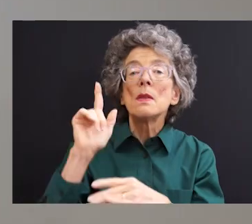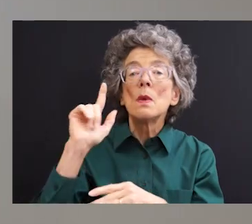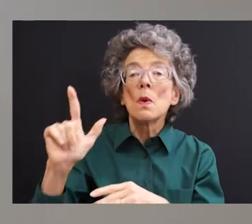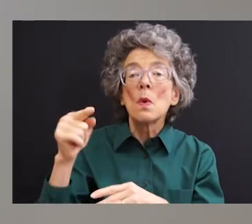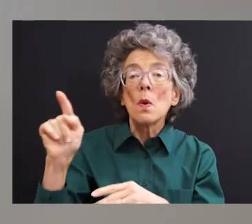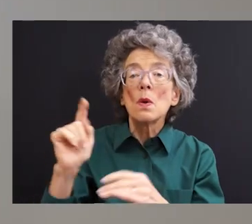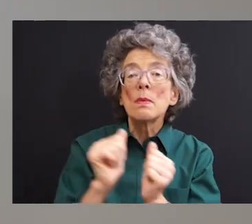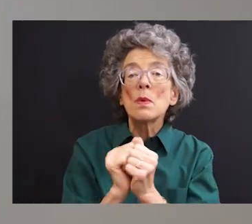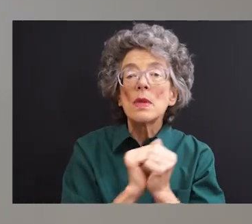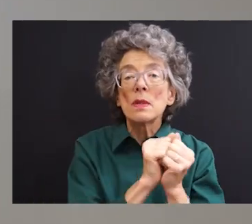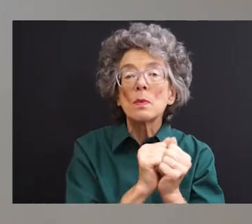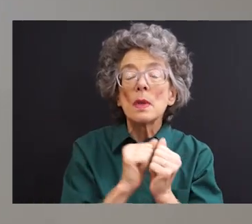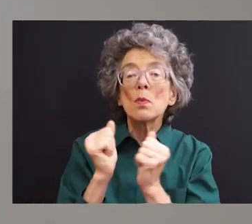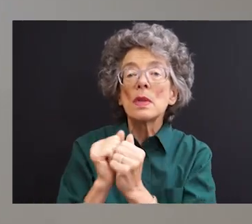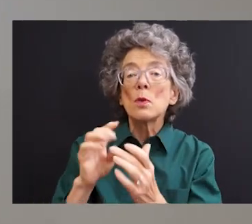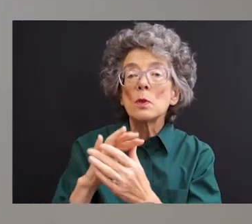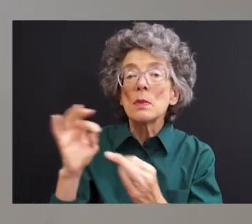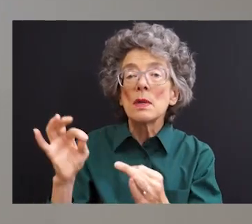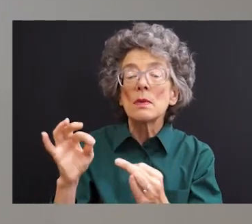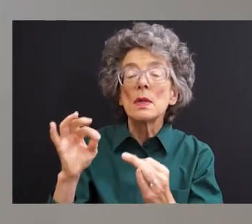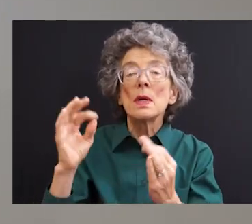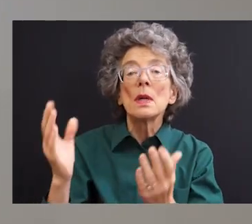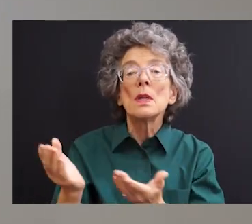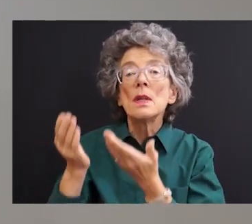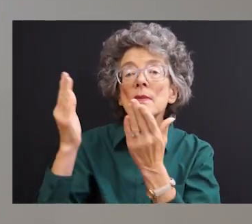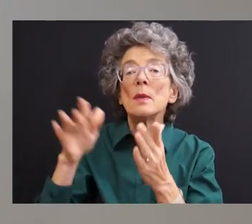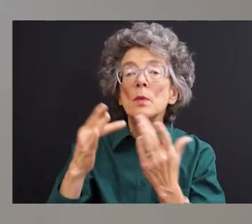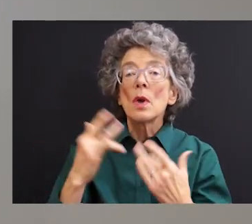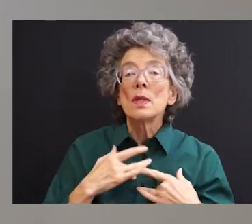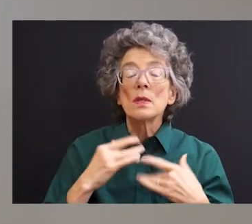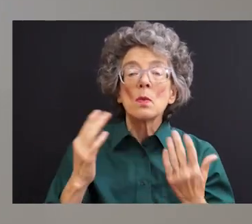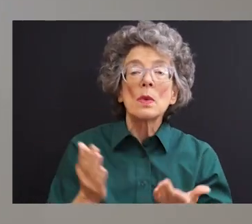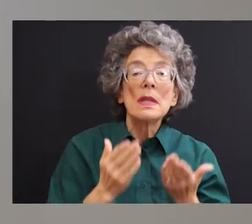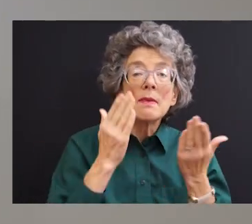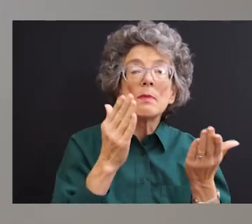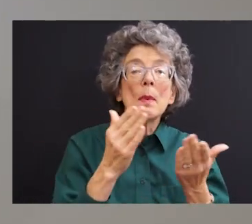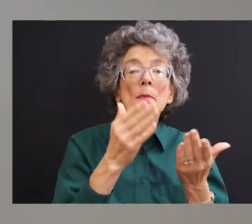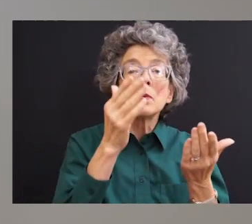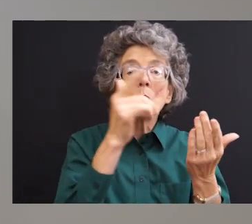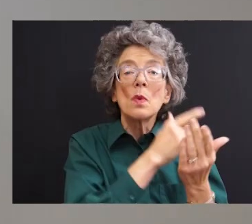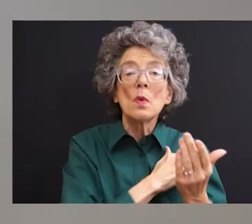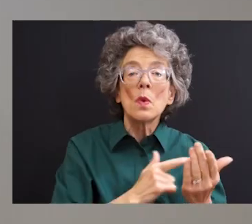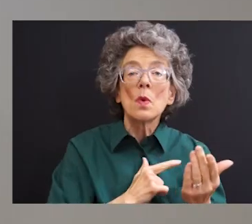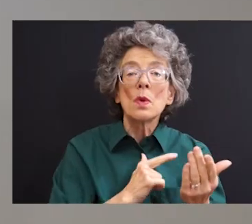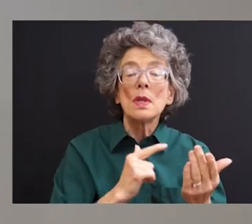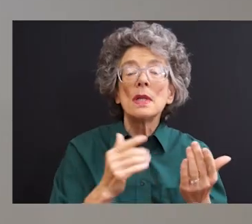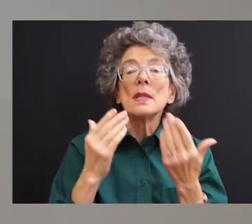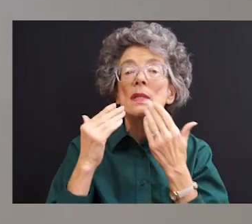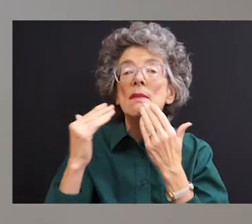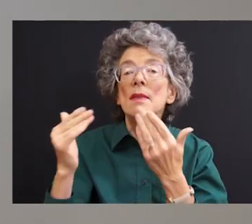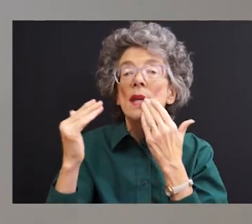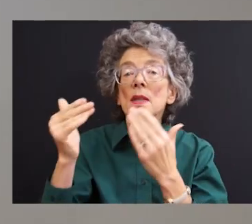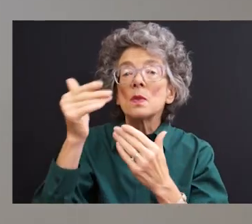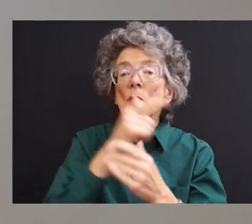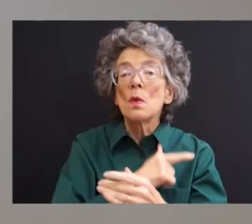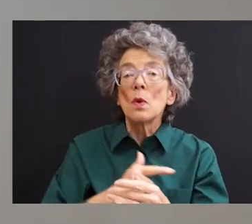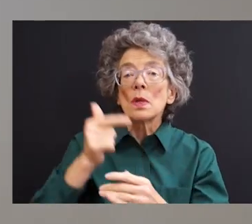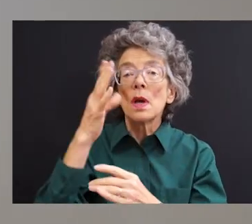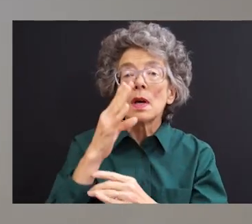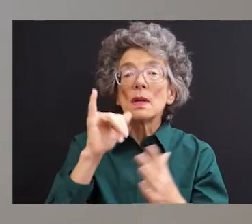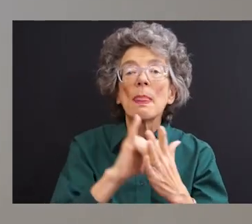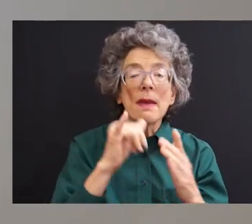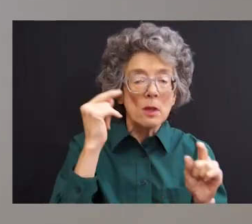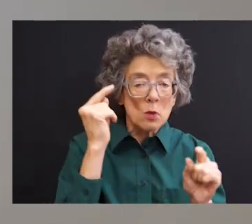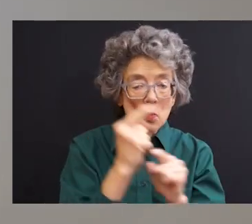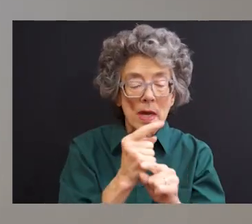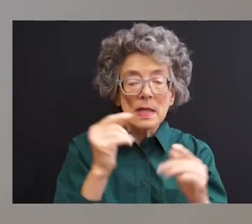The Lord be with you. And with your spirit. Lift up your hearts. We lift them up to the Lord. Let us give thanks to the Lord our God. It is